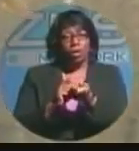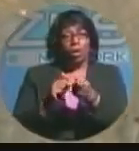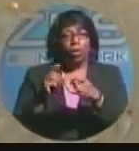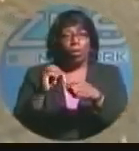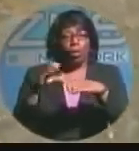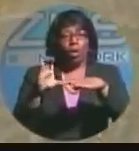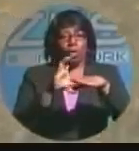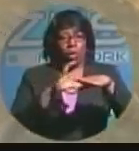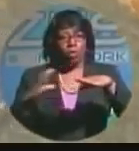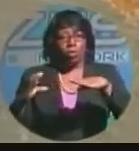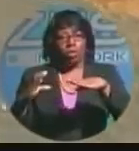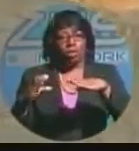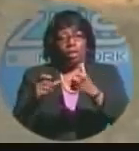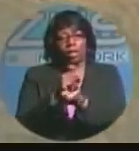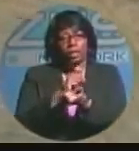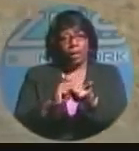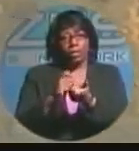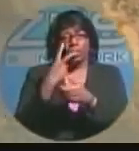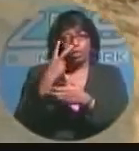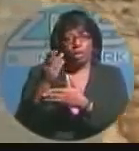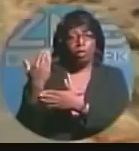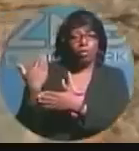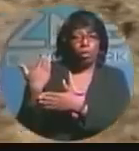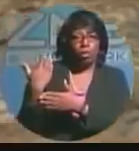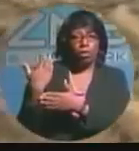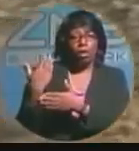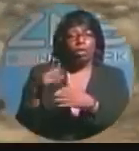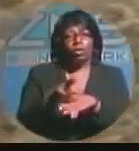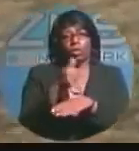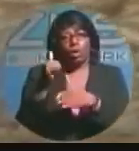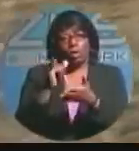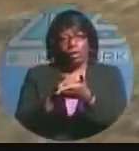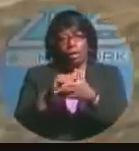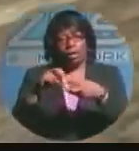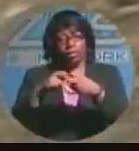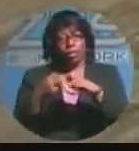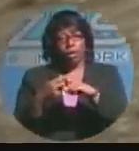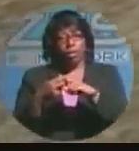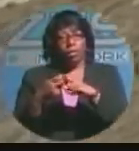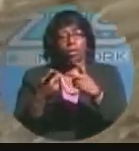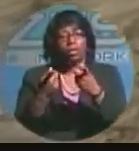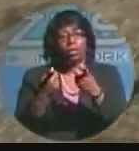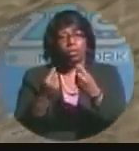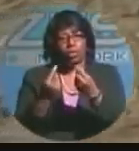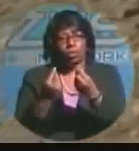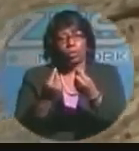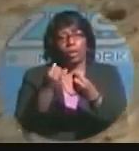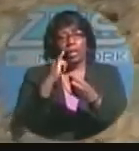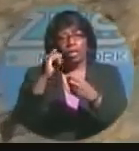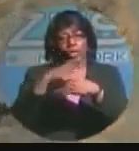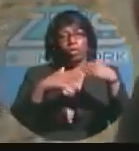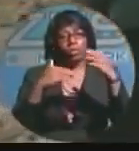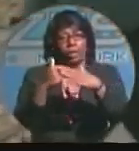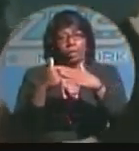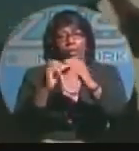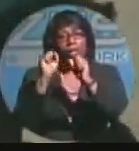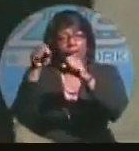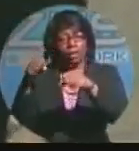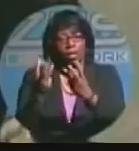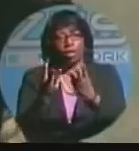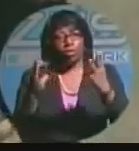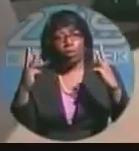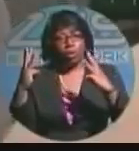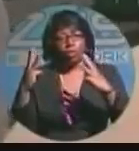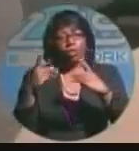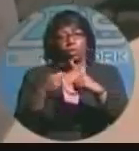that we see. The way we solve that problem is to do what the government was engaged in, which is building a seawall to try and protect the coastal roads